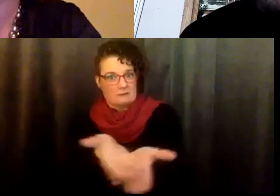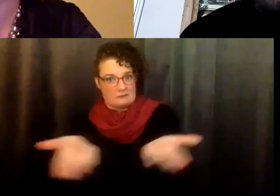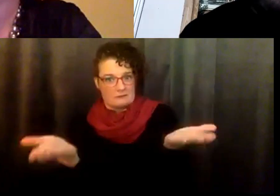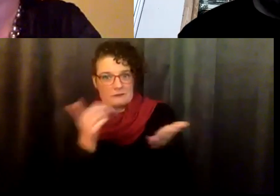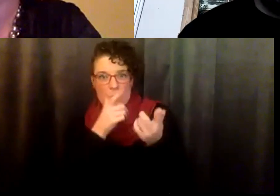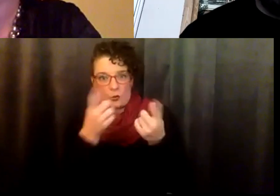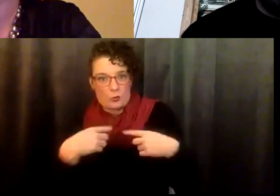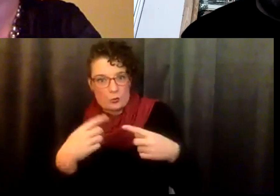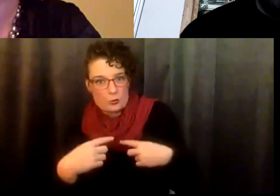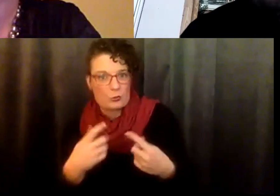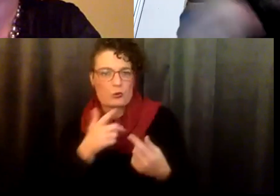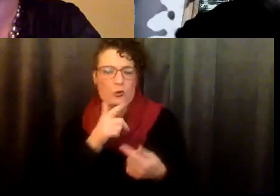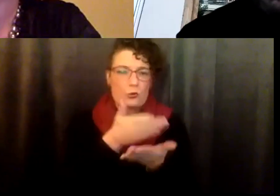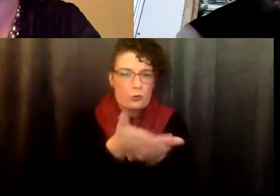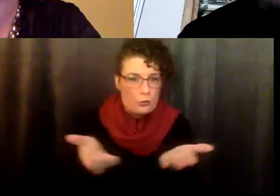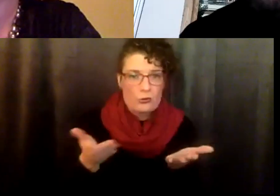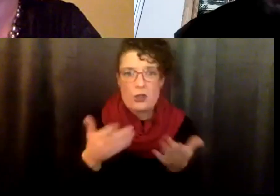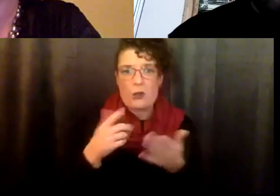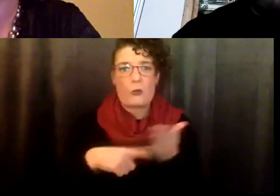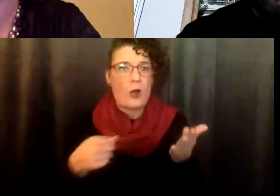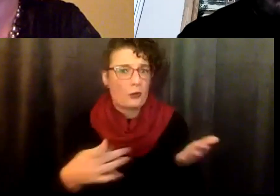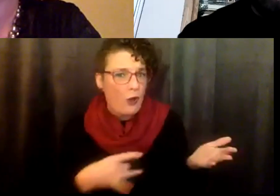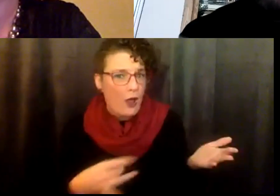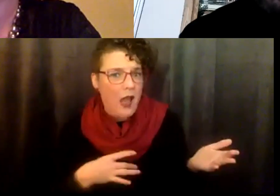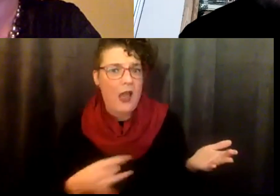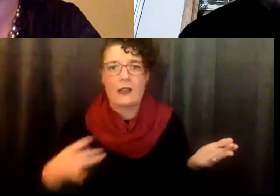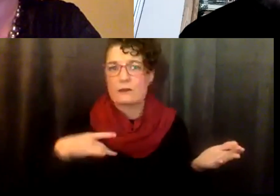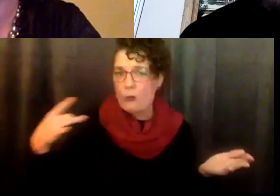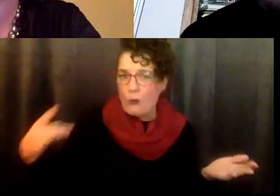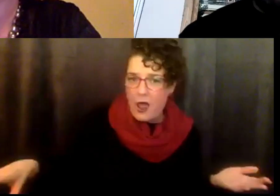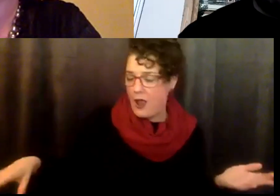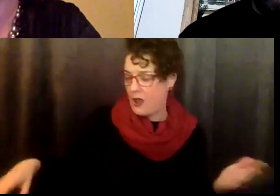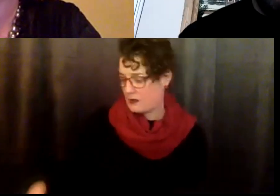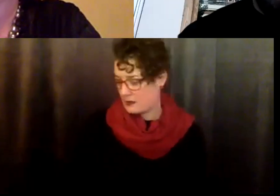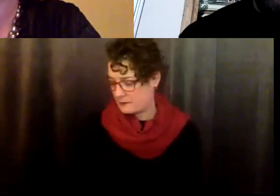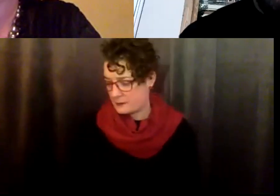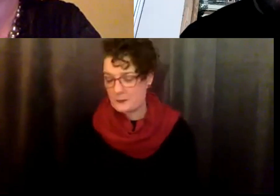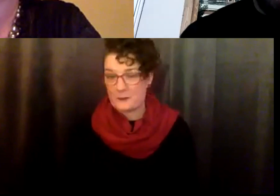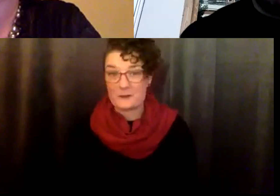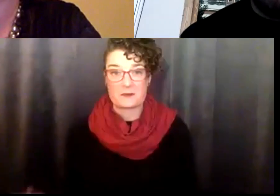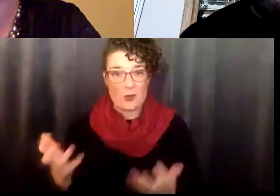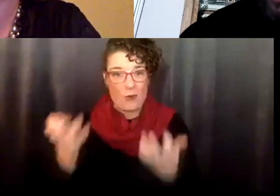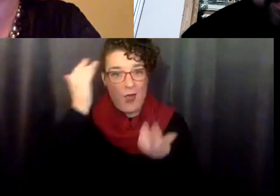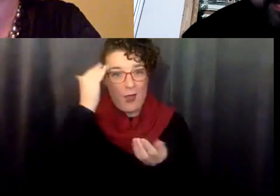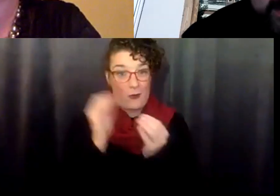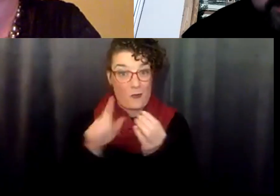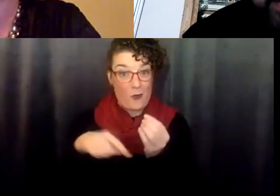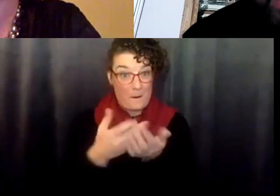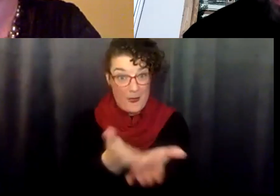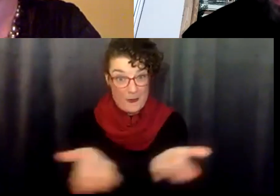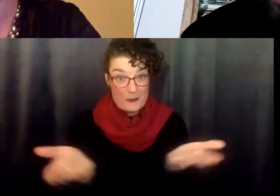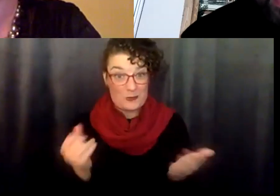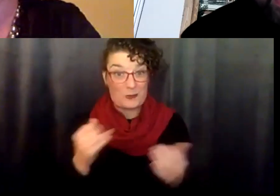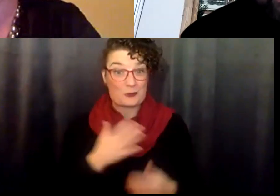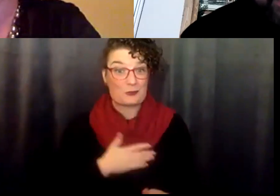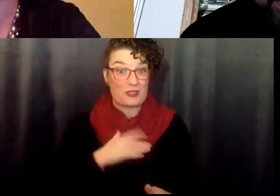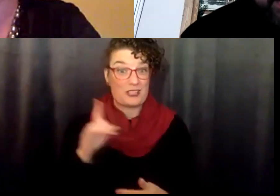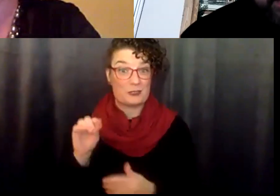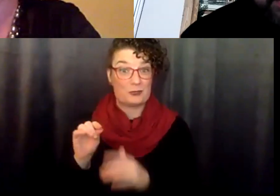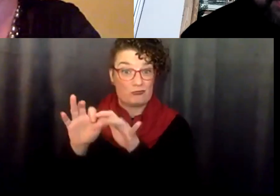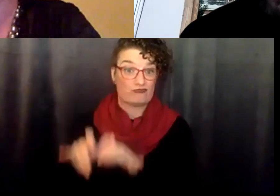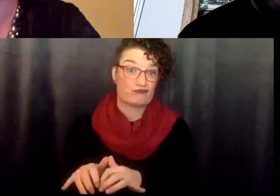to our events, who they are, what they're liking, what they're not liking. We just wanna know more about you. So please fill out